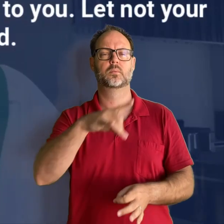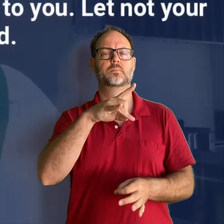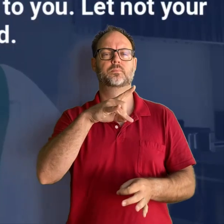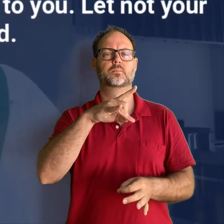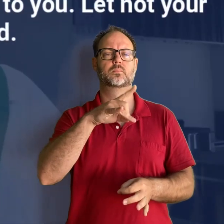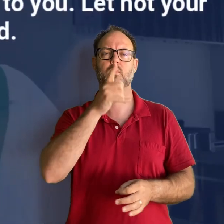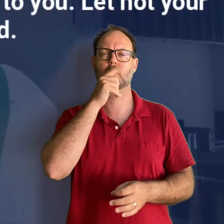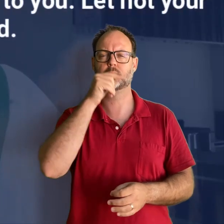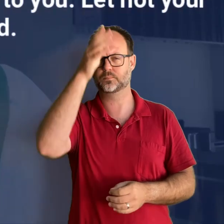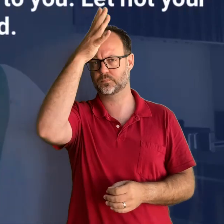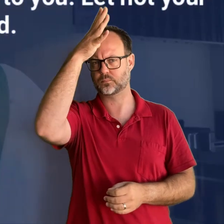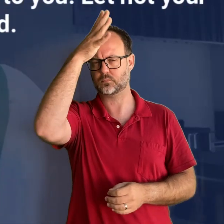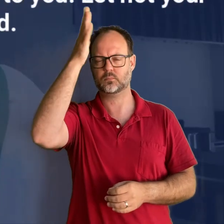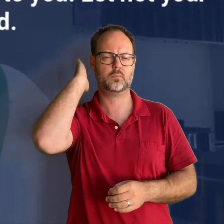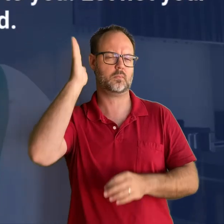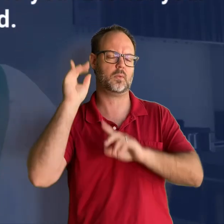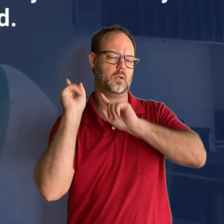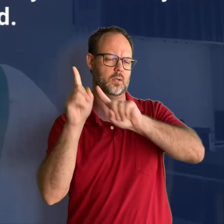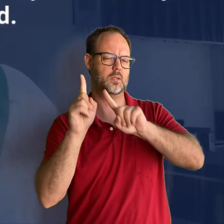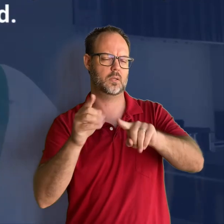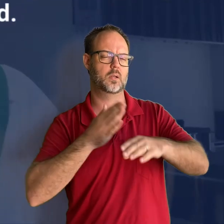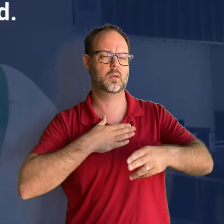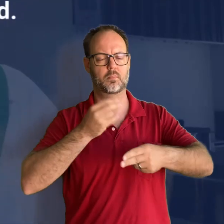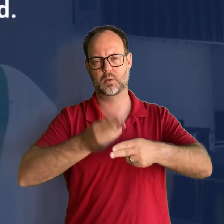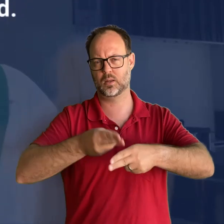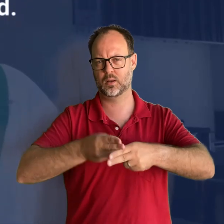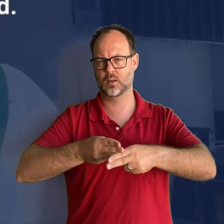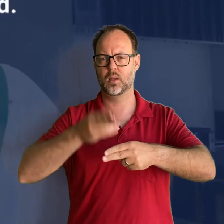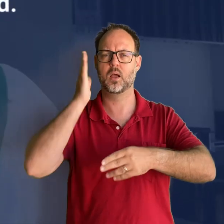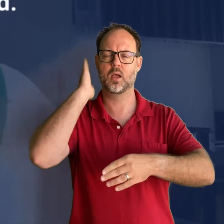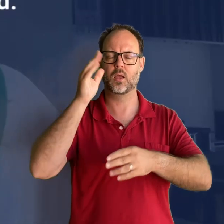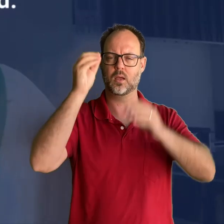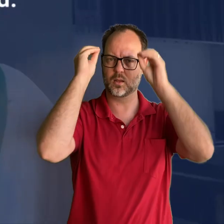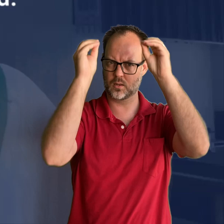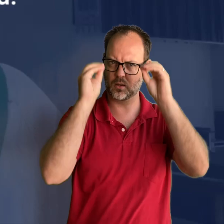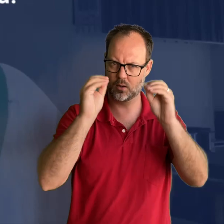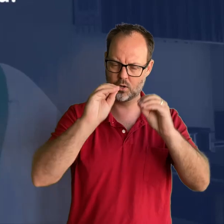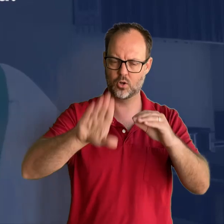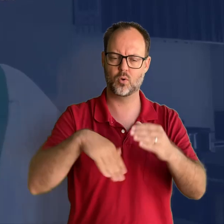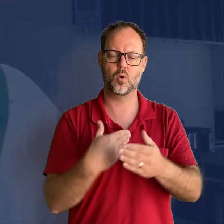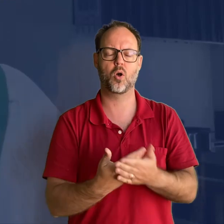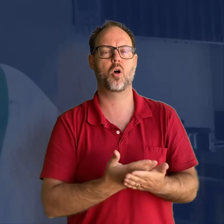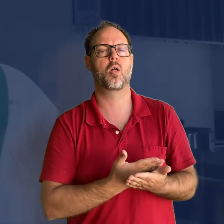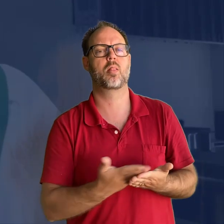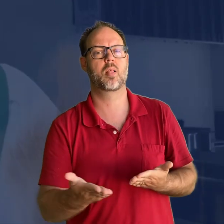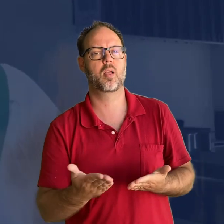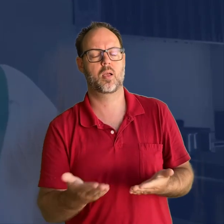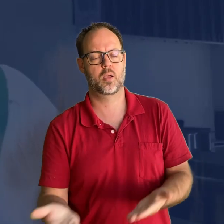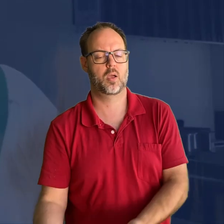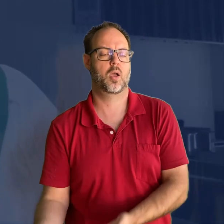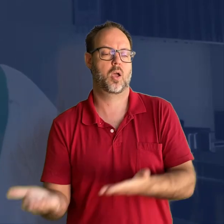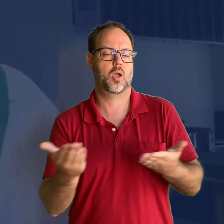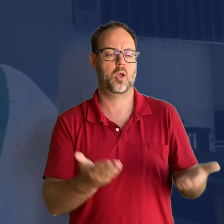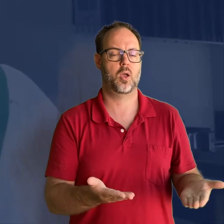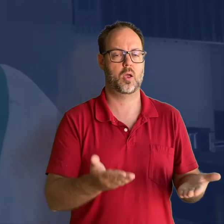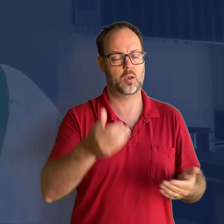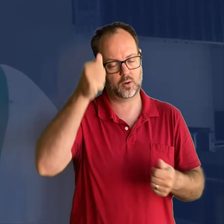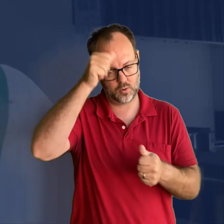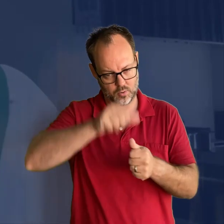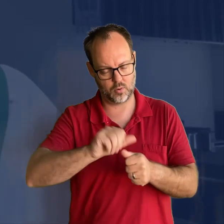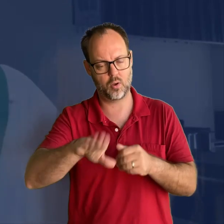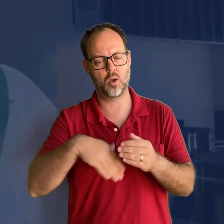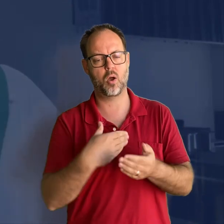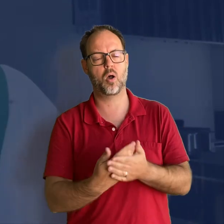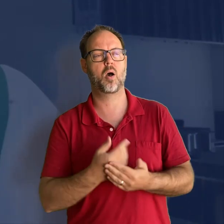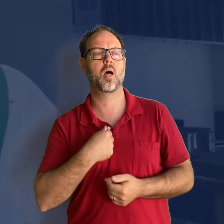Spirit, whom the Father will send in my name, he will teach you all things and bring to your